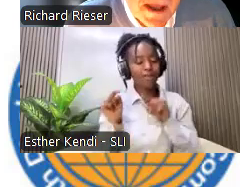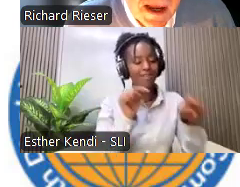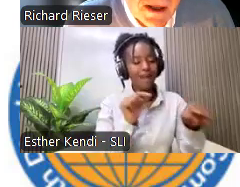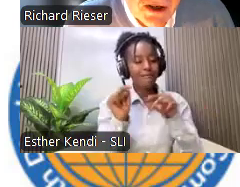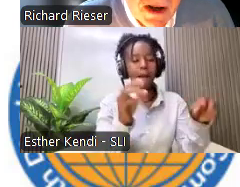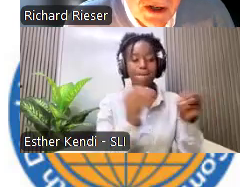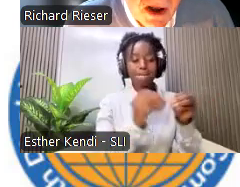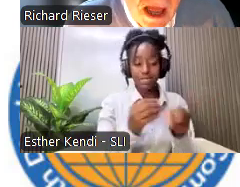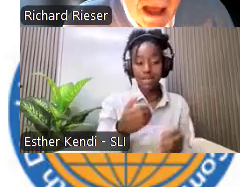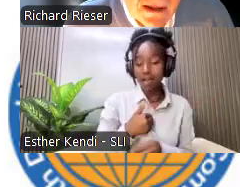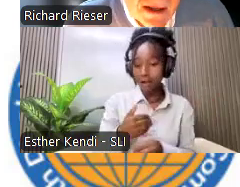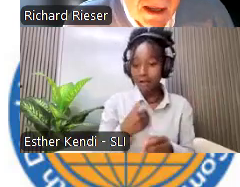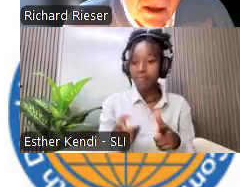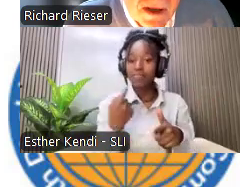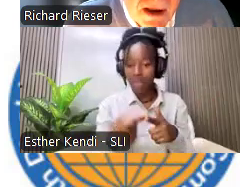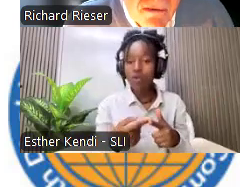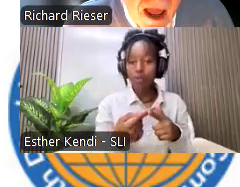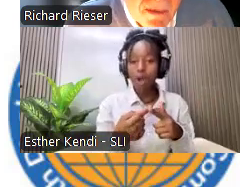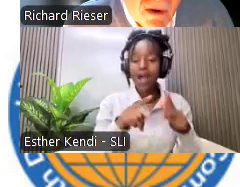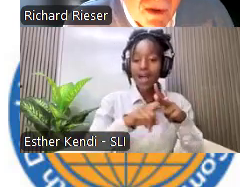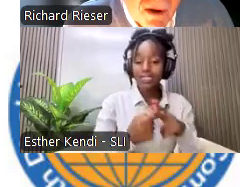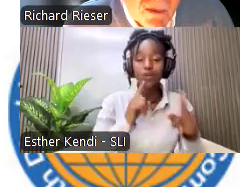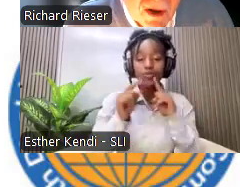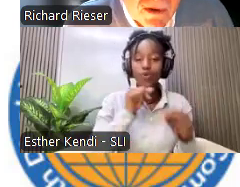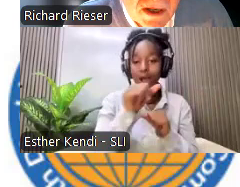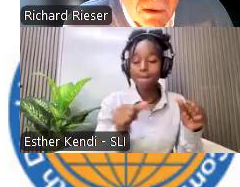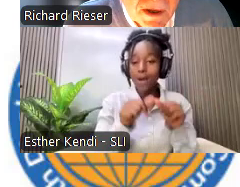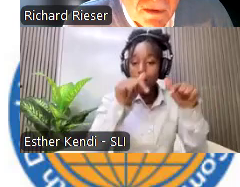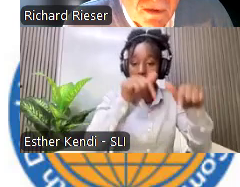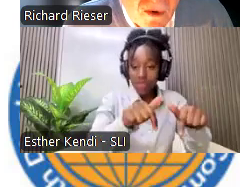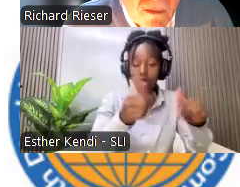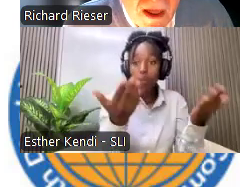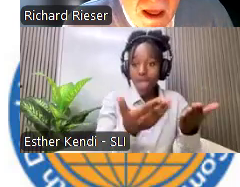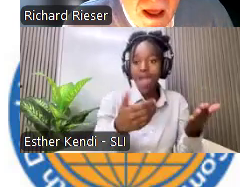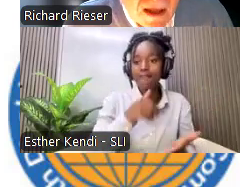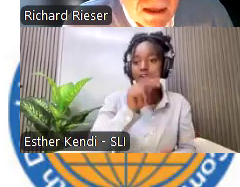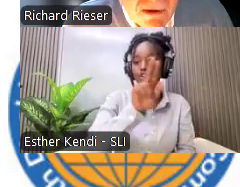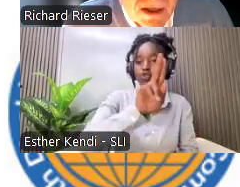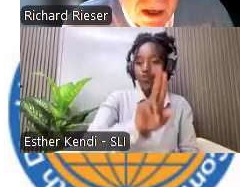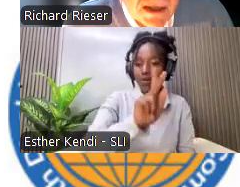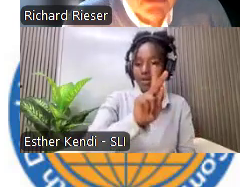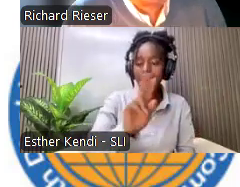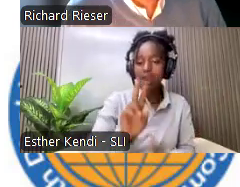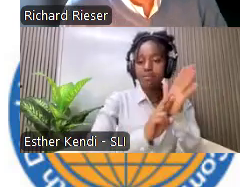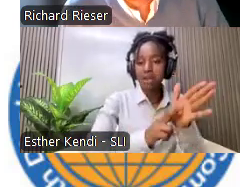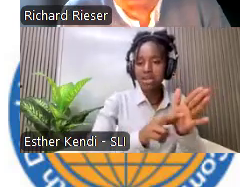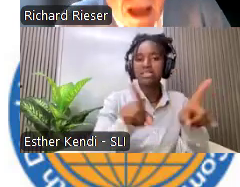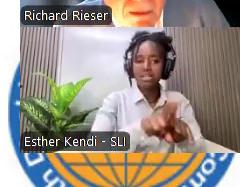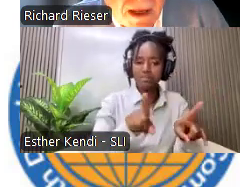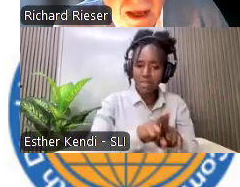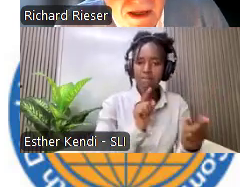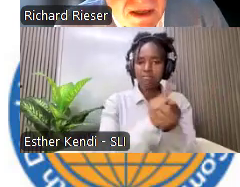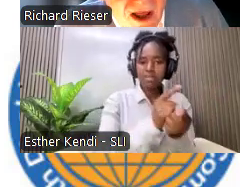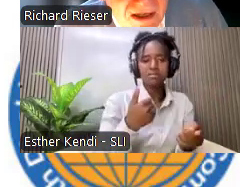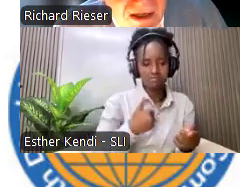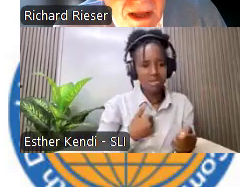from the beginning, the treasurer and the UK rep of the Commonwealth Disabled People's Forum. And they said, Richard, let's meet and let's see how we